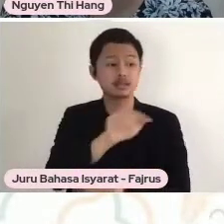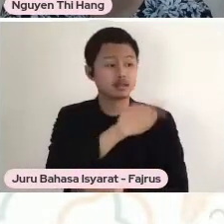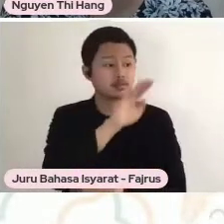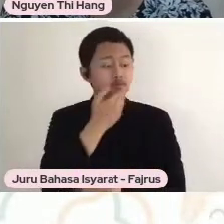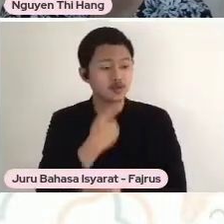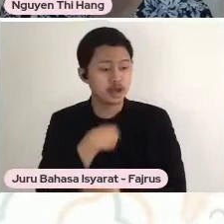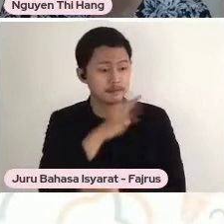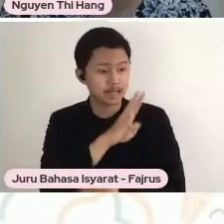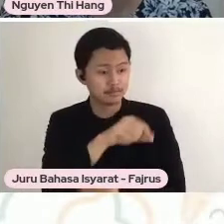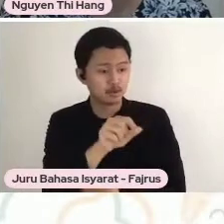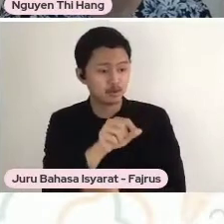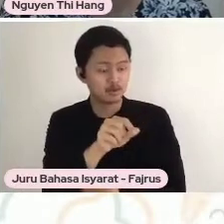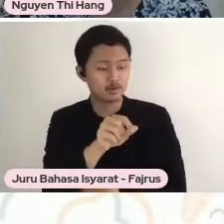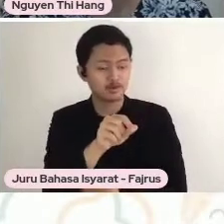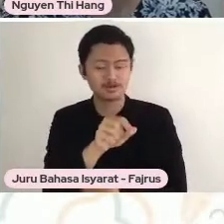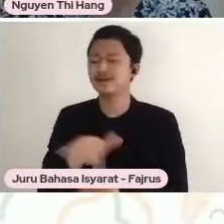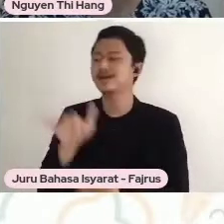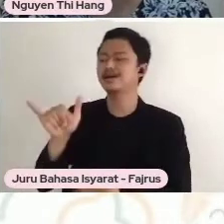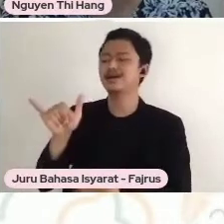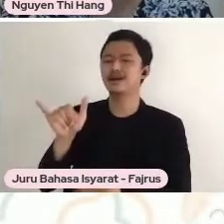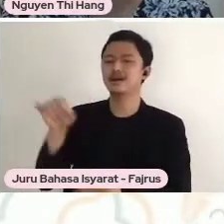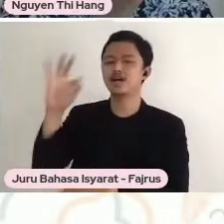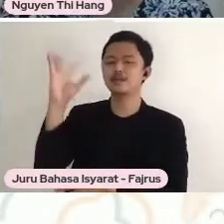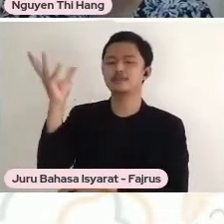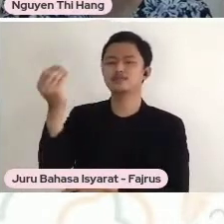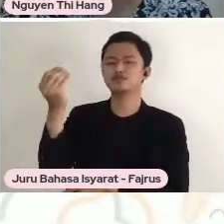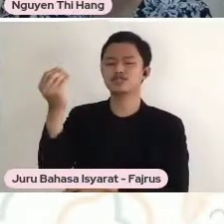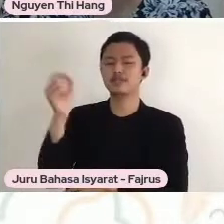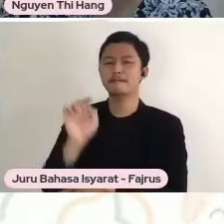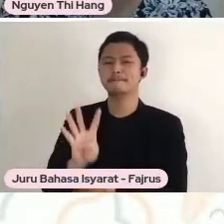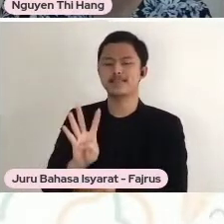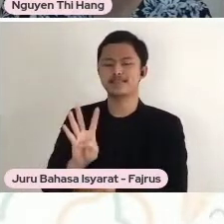right? Yes. Okay, jadi